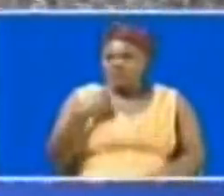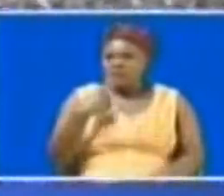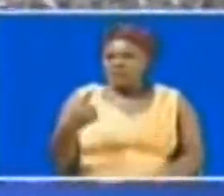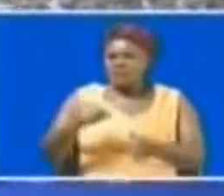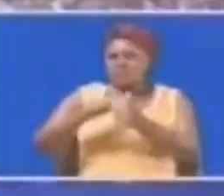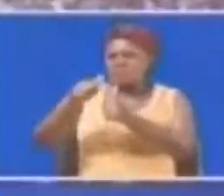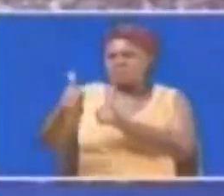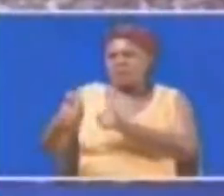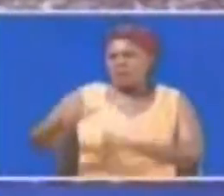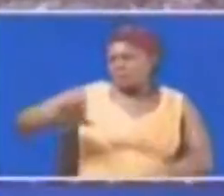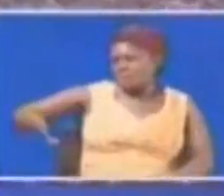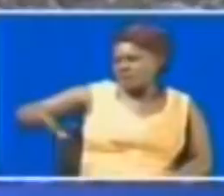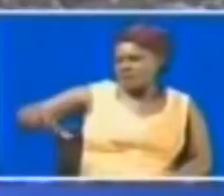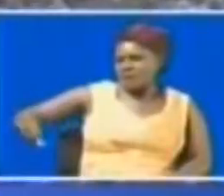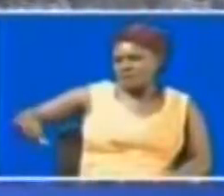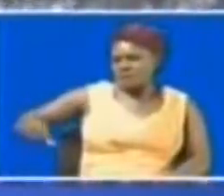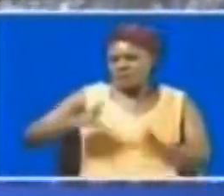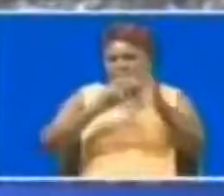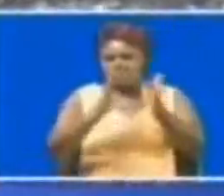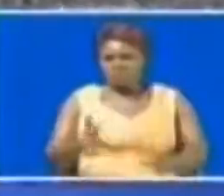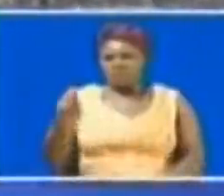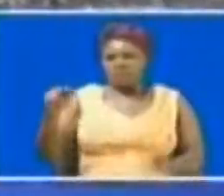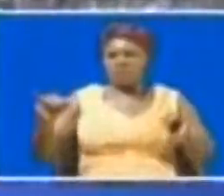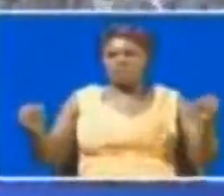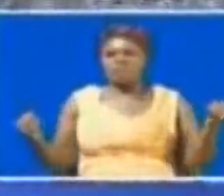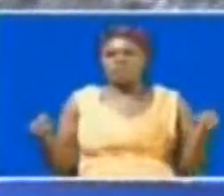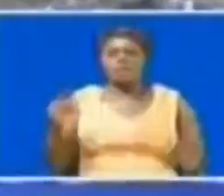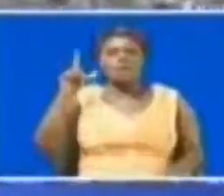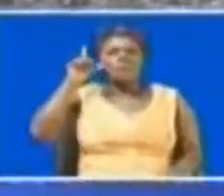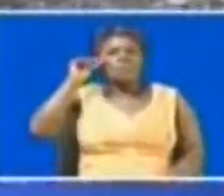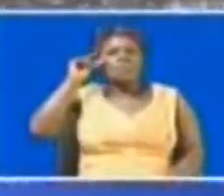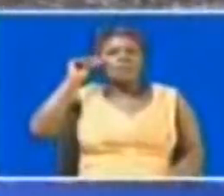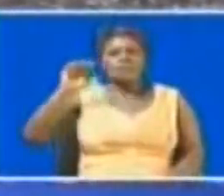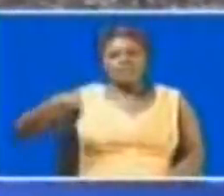meters of sea remains. Tobias Chanji, KTN News, Mombasa County.